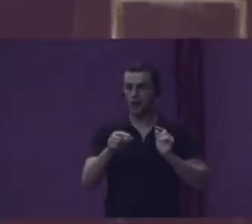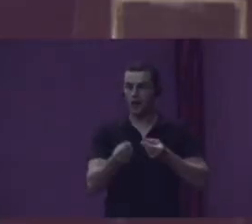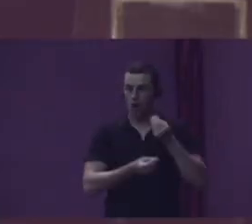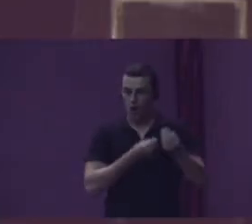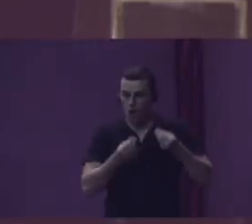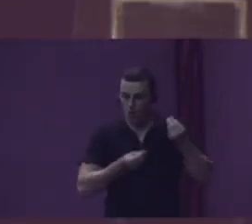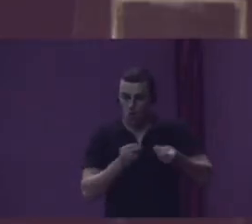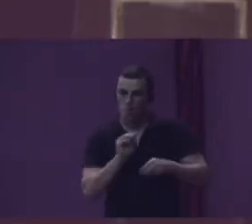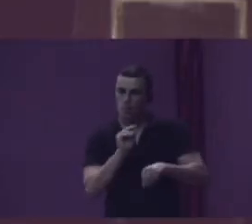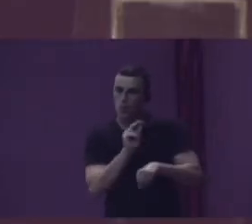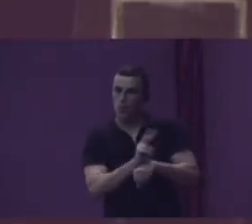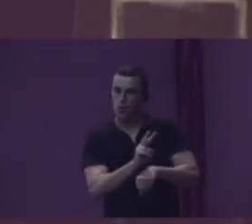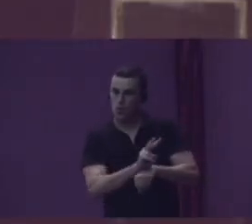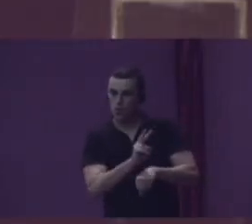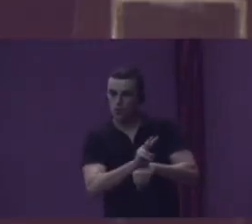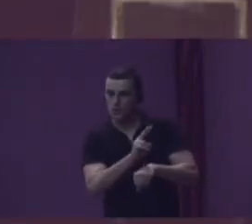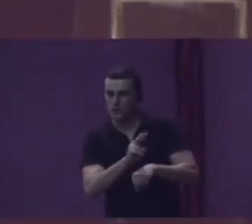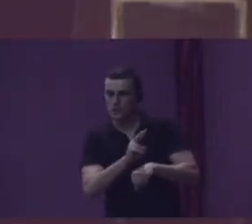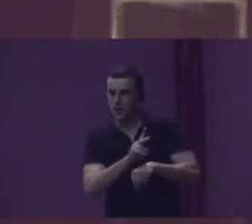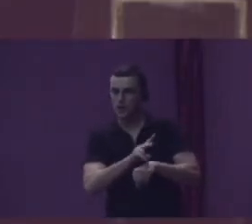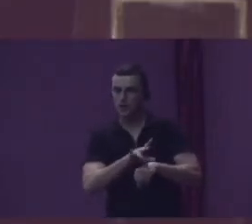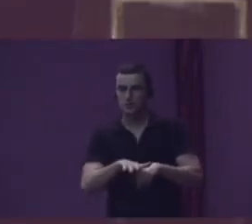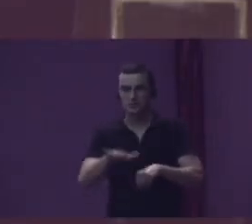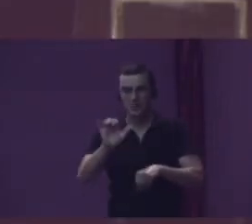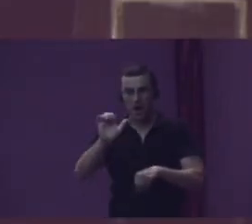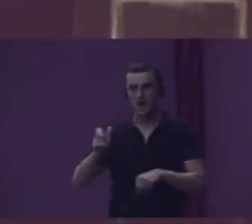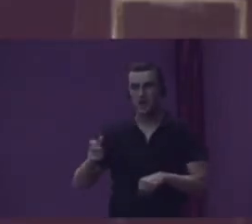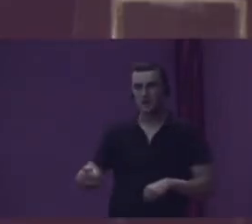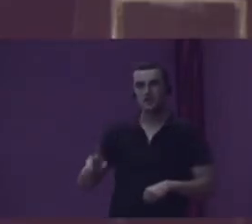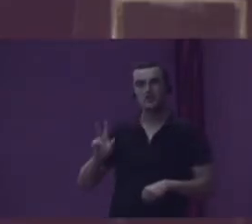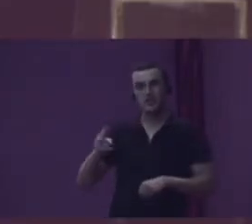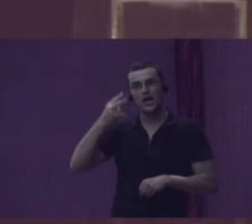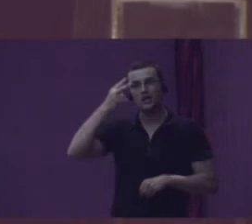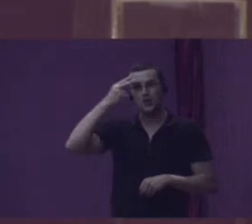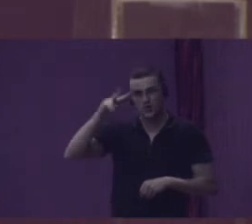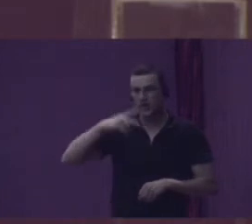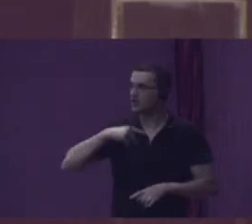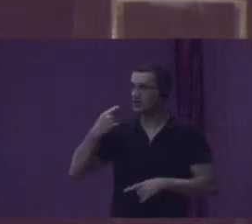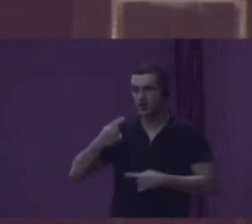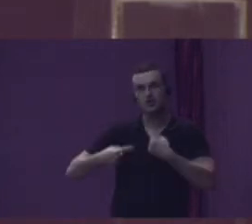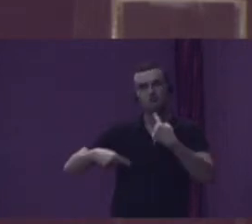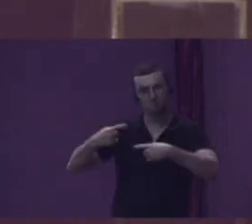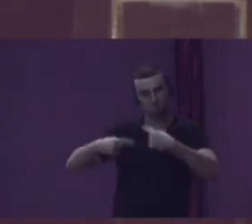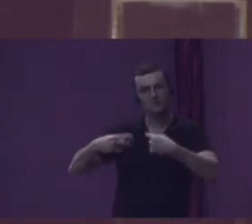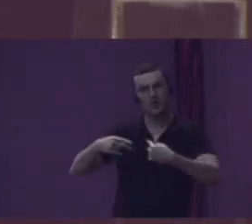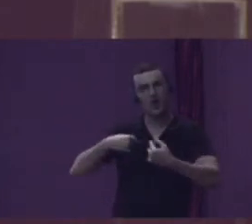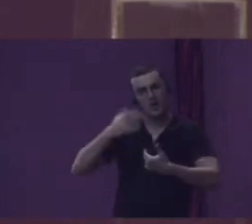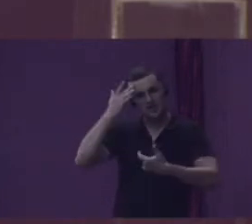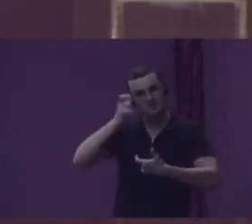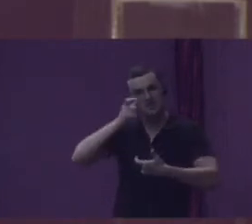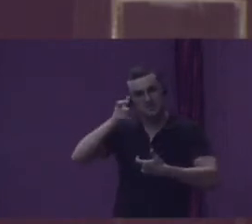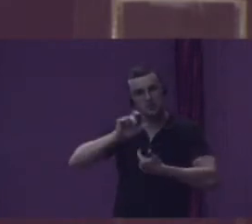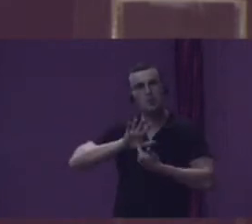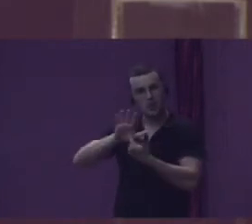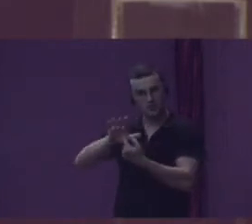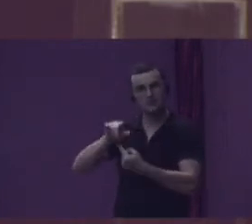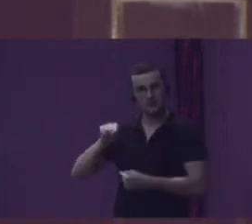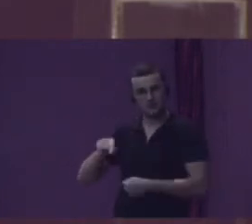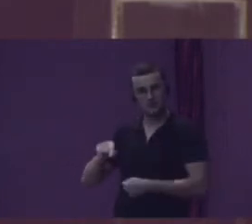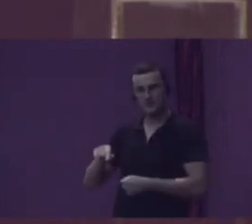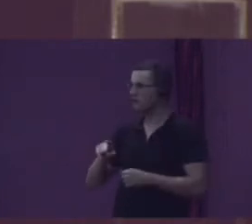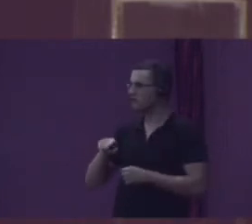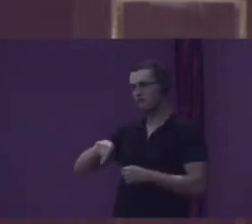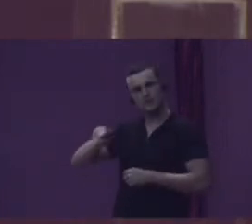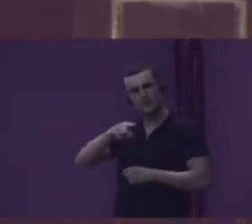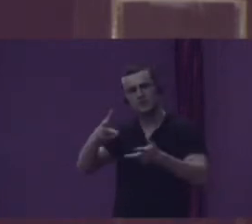past couple of days, so I thought I would show this to you as well. And those very few green countries are the ones that